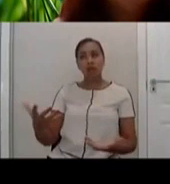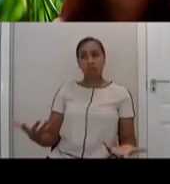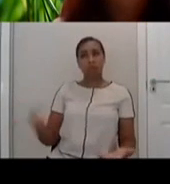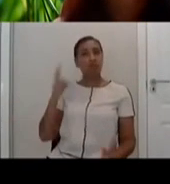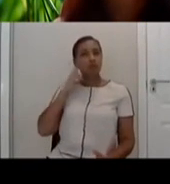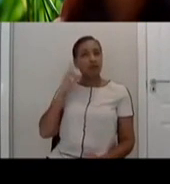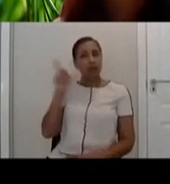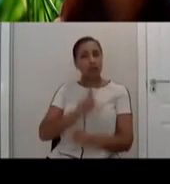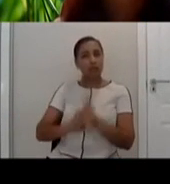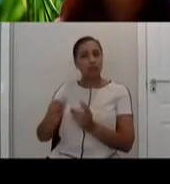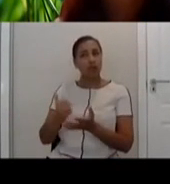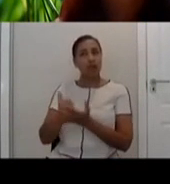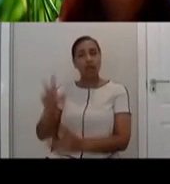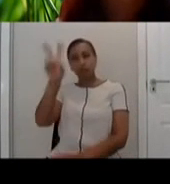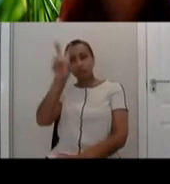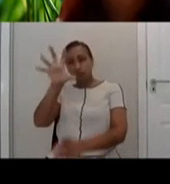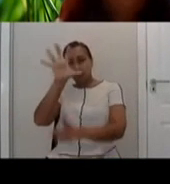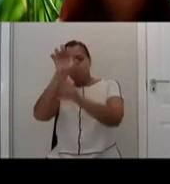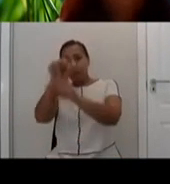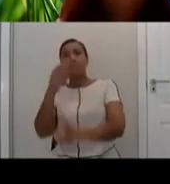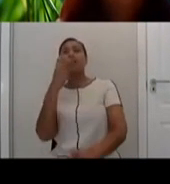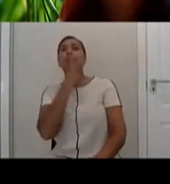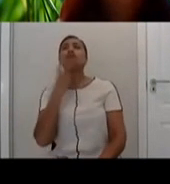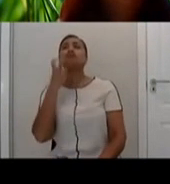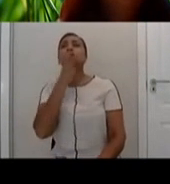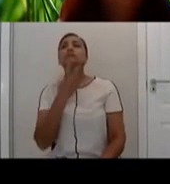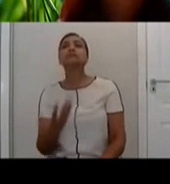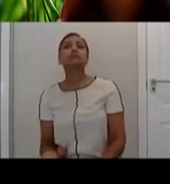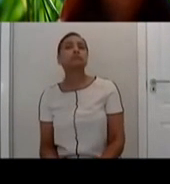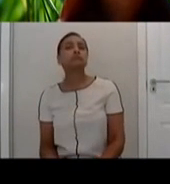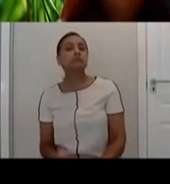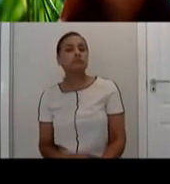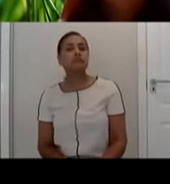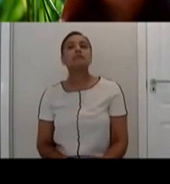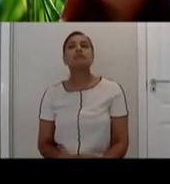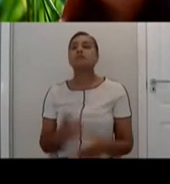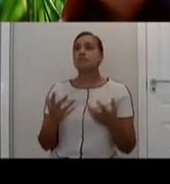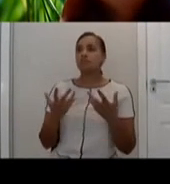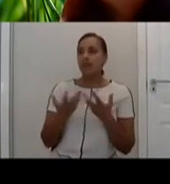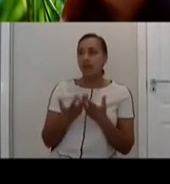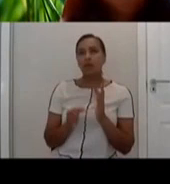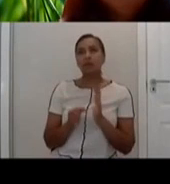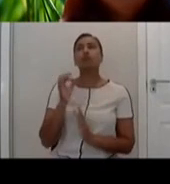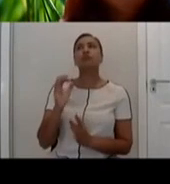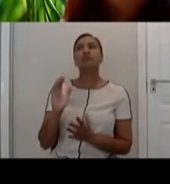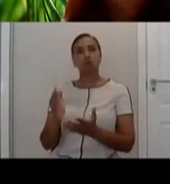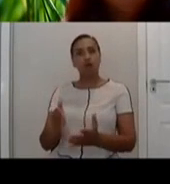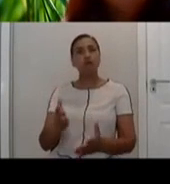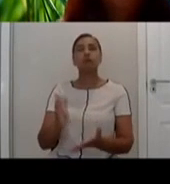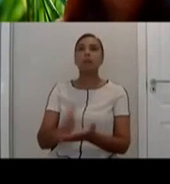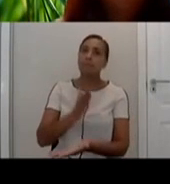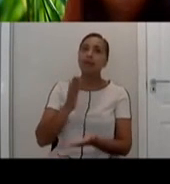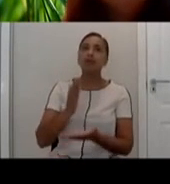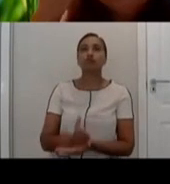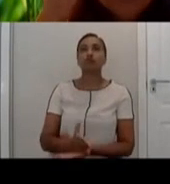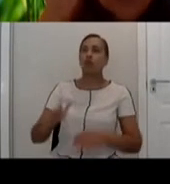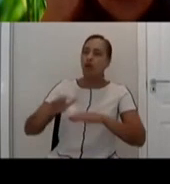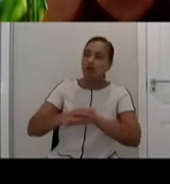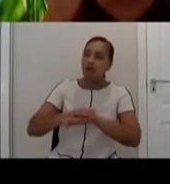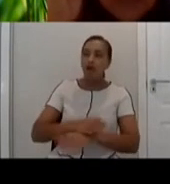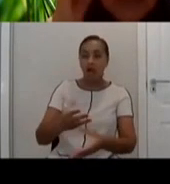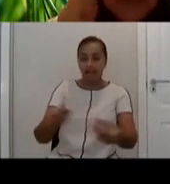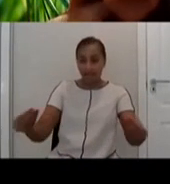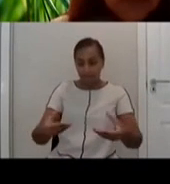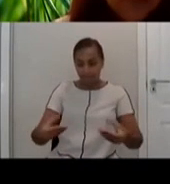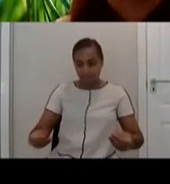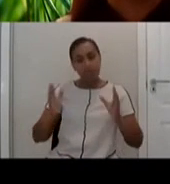community to have a look and contribute. So there are ways to do that. I just think, again, it's making sure we cover all areas of the